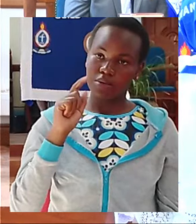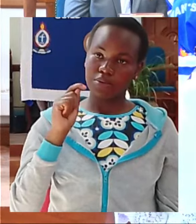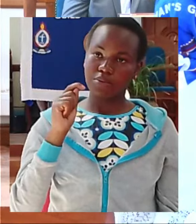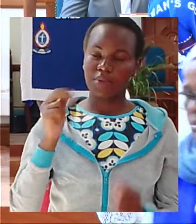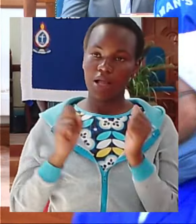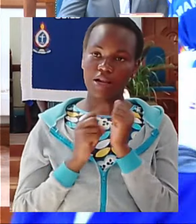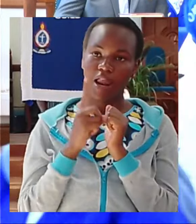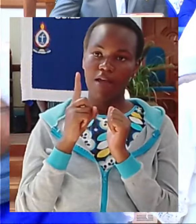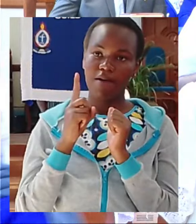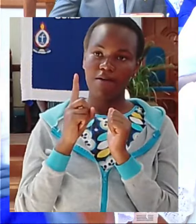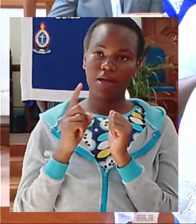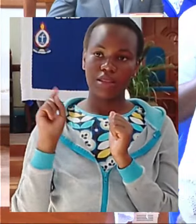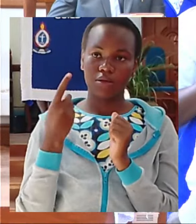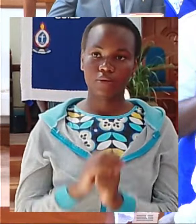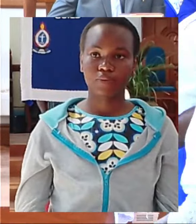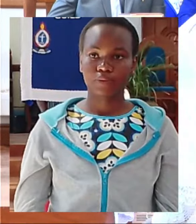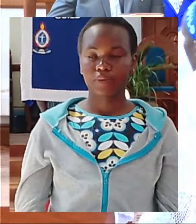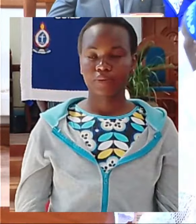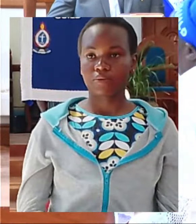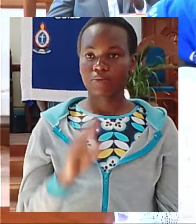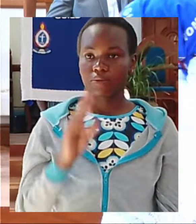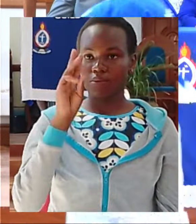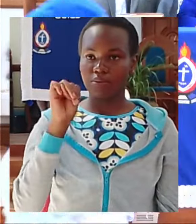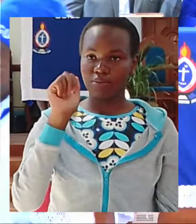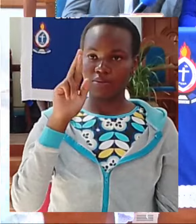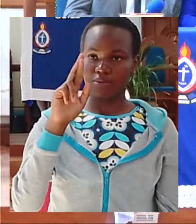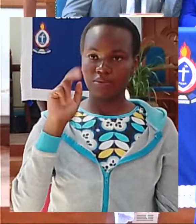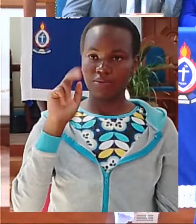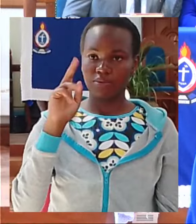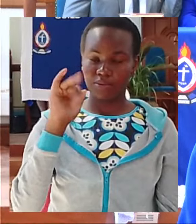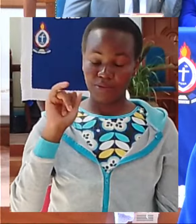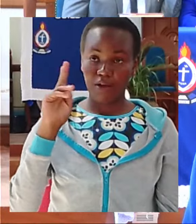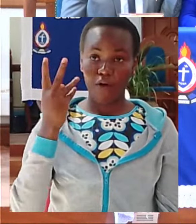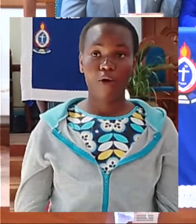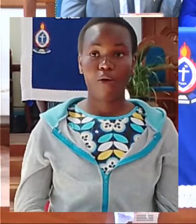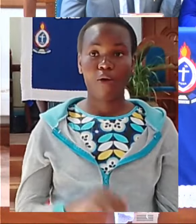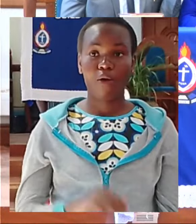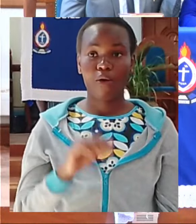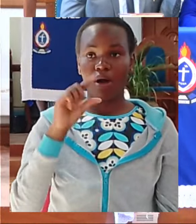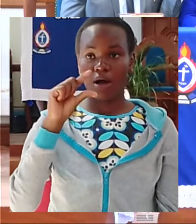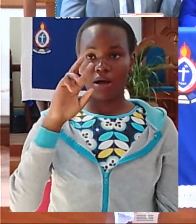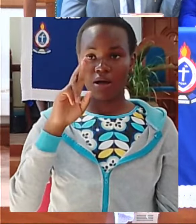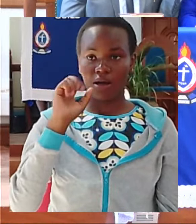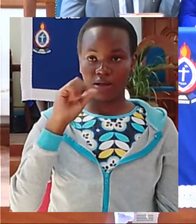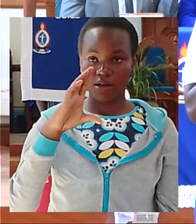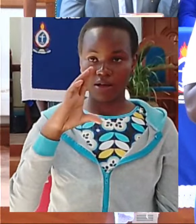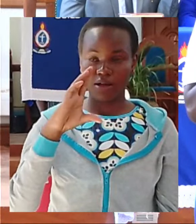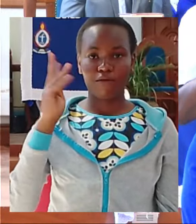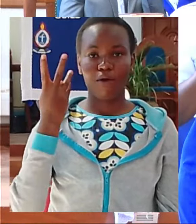11,000. Mary Morage, 4,000. Grace Wero,